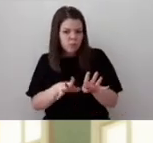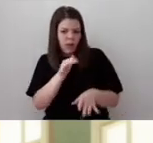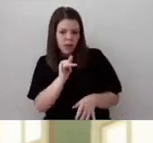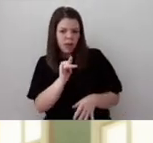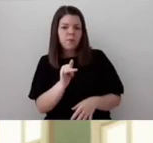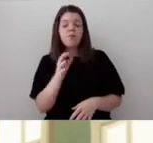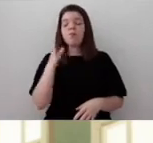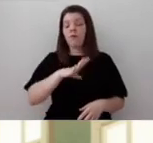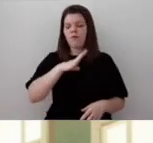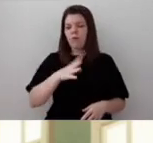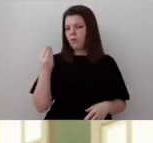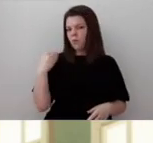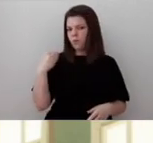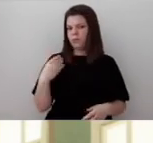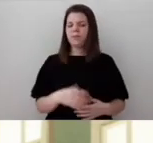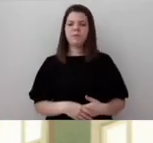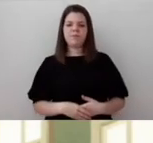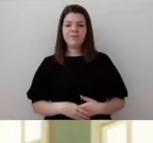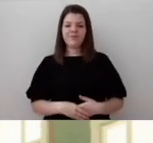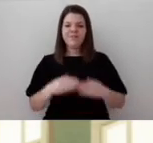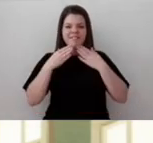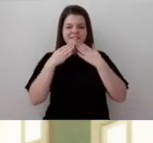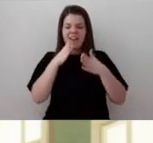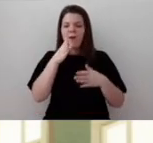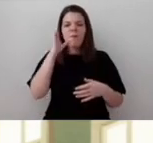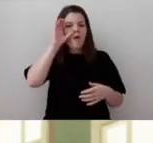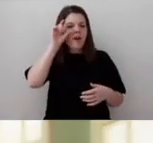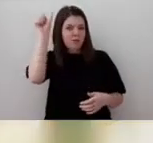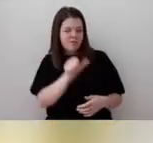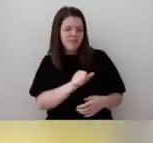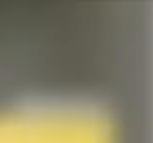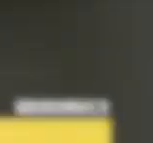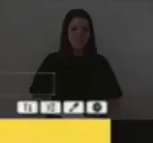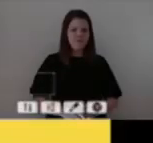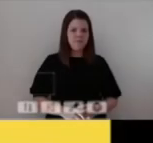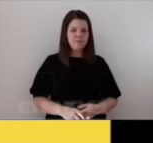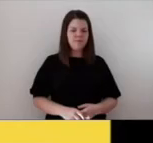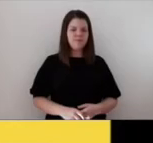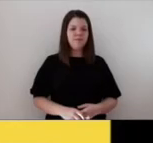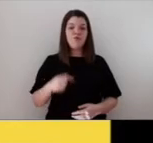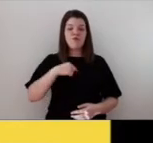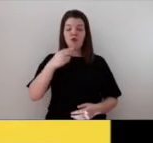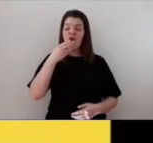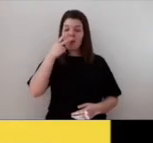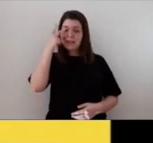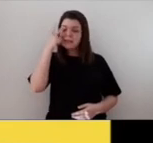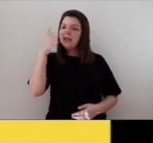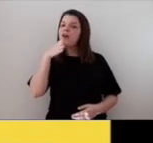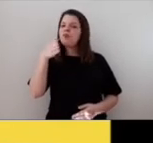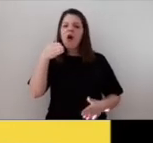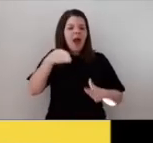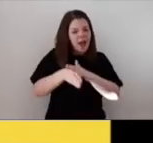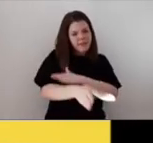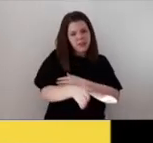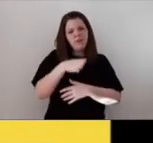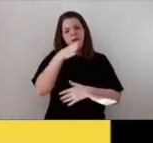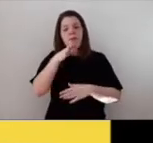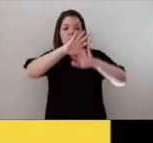question, please don't hesitate and contact me after watching this video. First of all, I want to share with you my concern